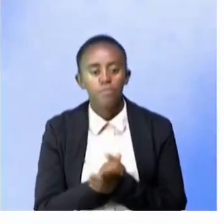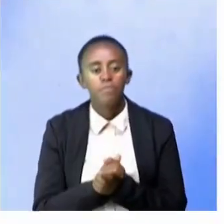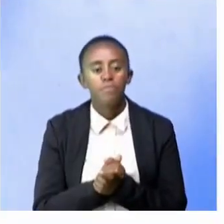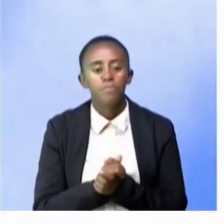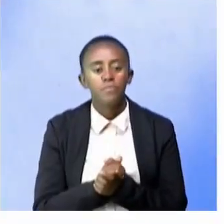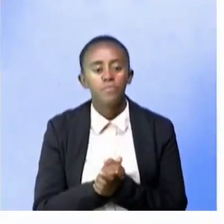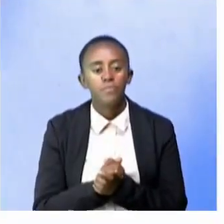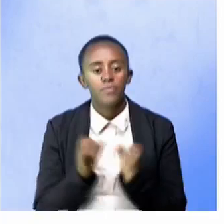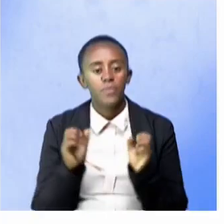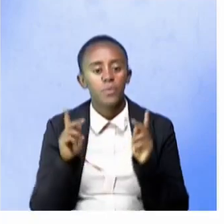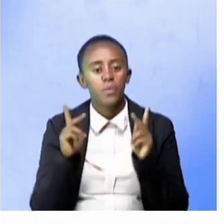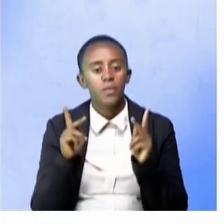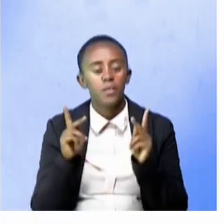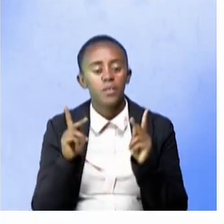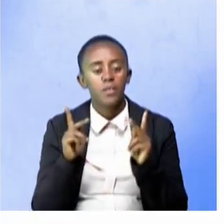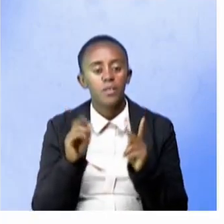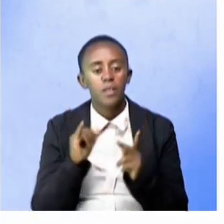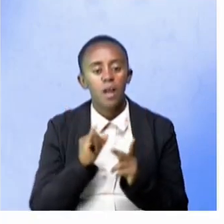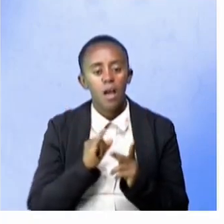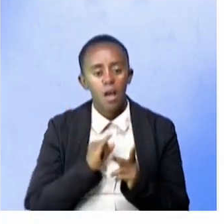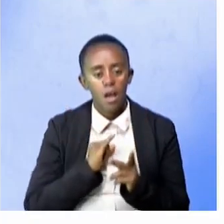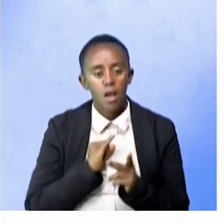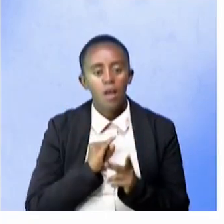I like